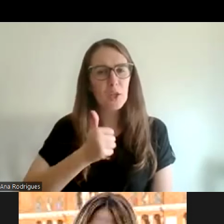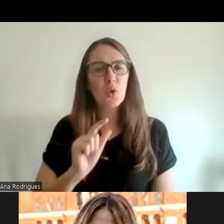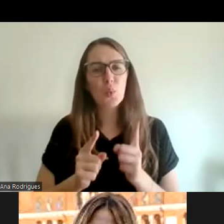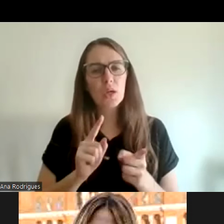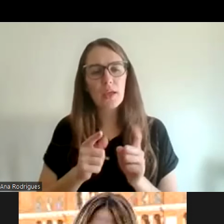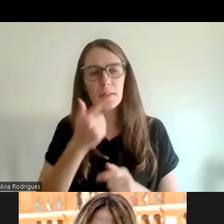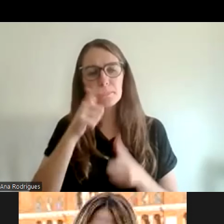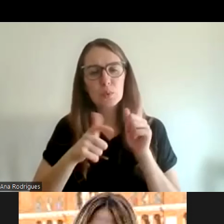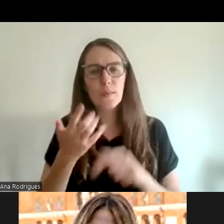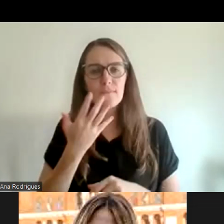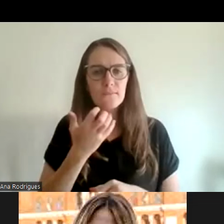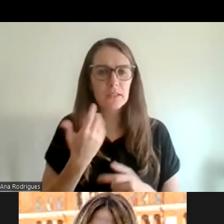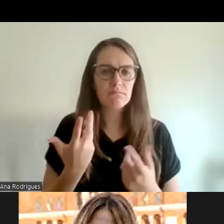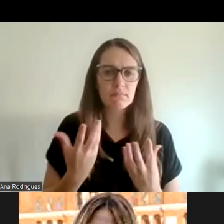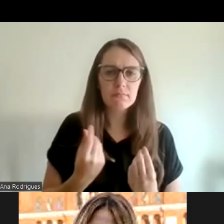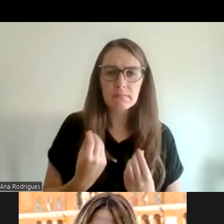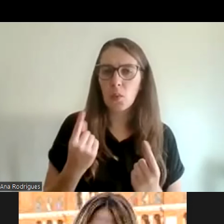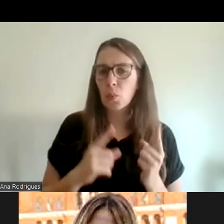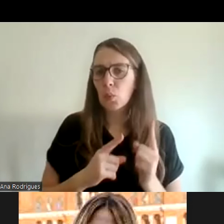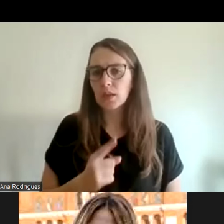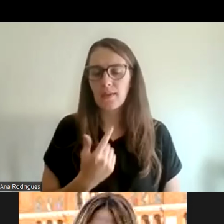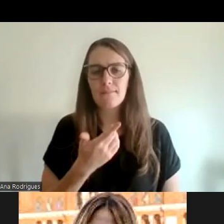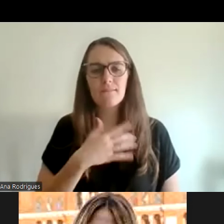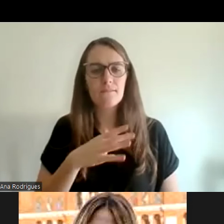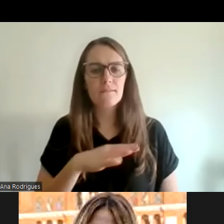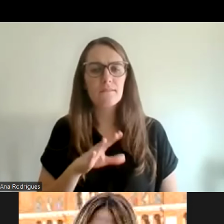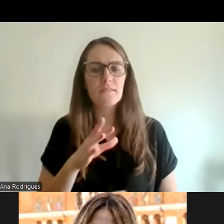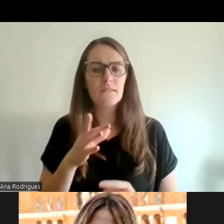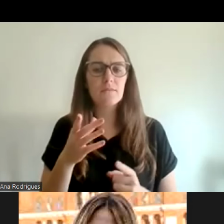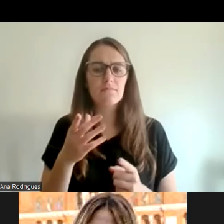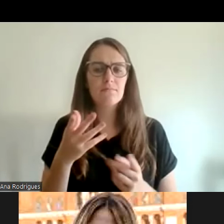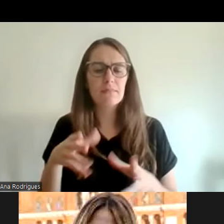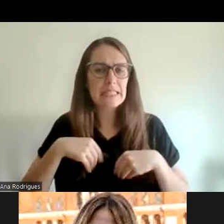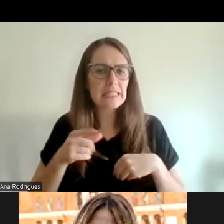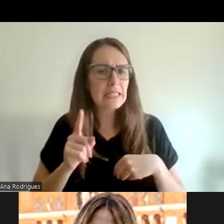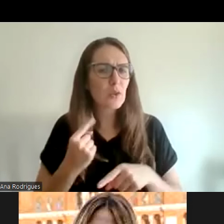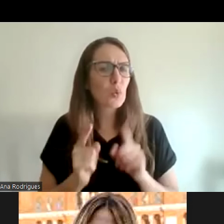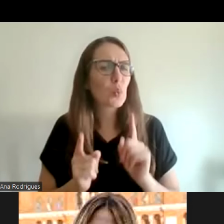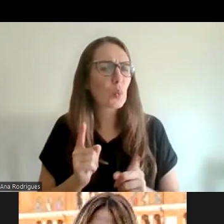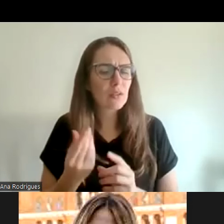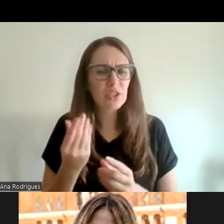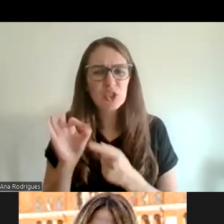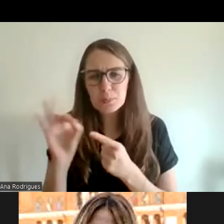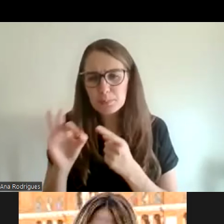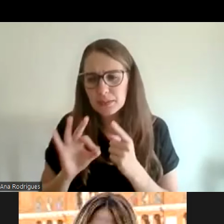are thriving, why are they trying not to accept minorities, and what is